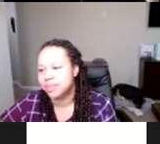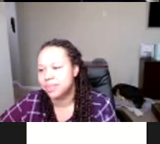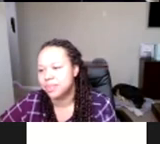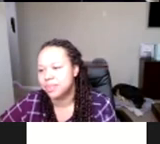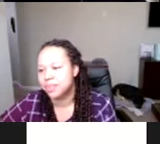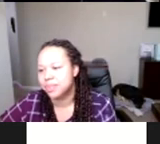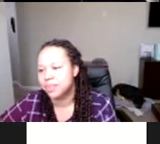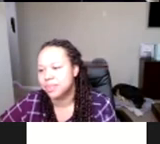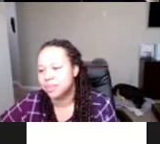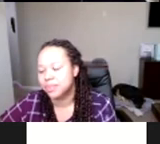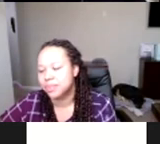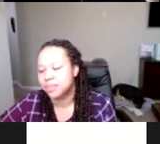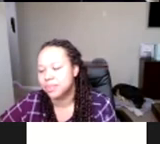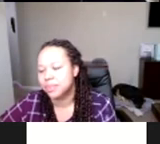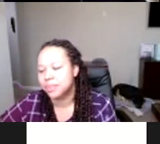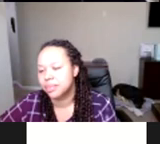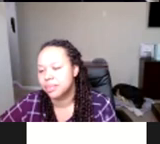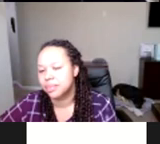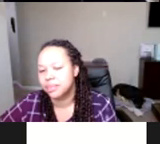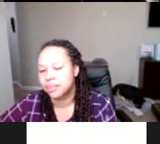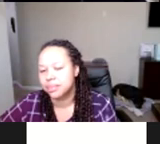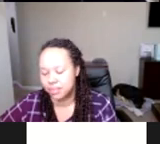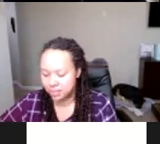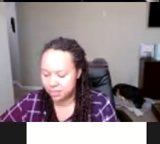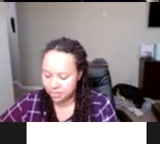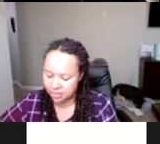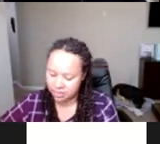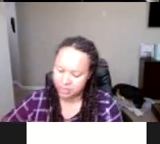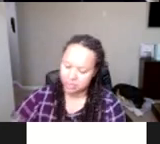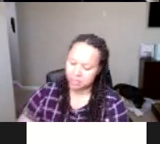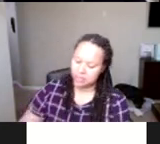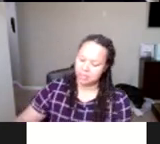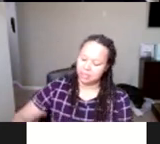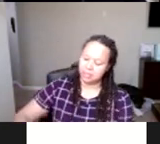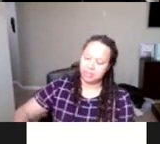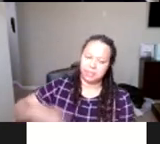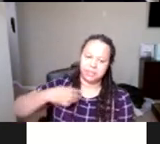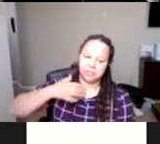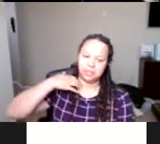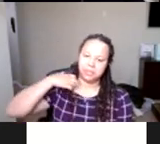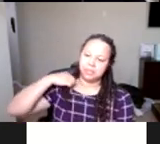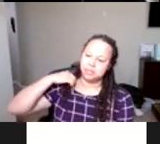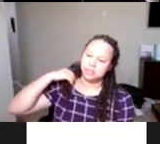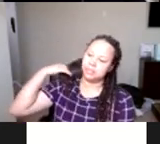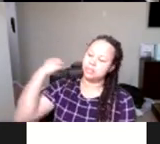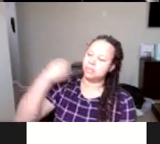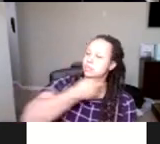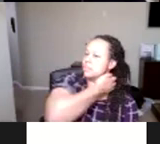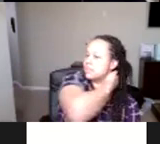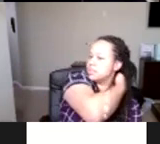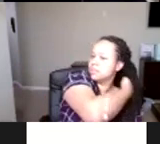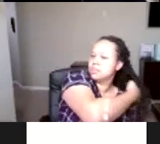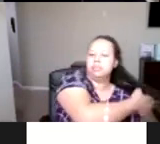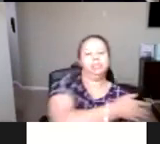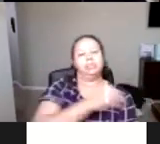Indigenous person. And I didn't really try to keep my role aligned with what my role would have been traditionally before